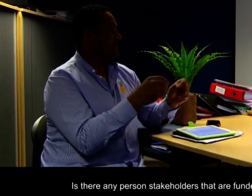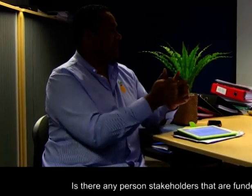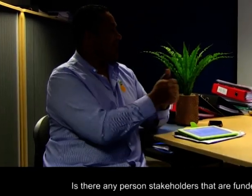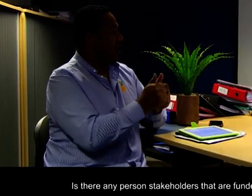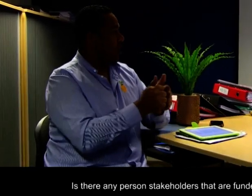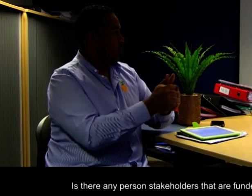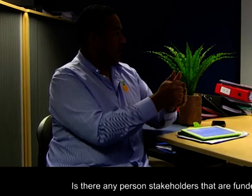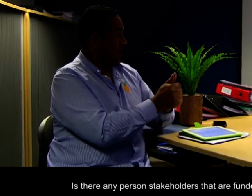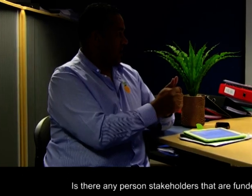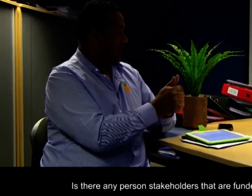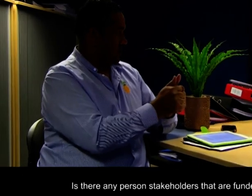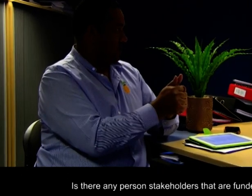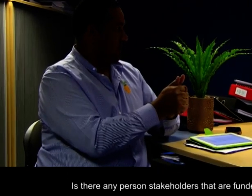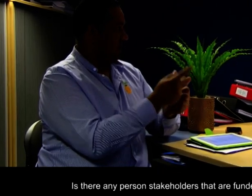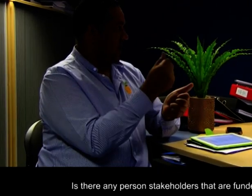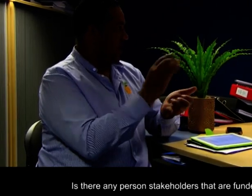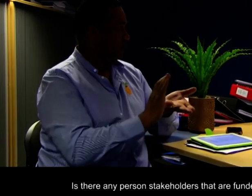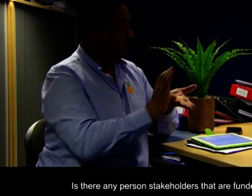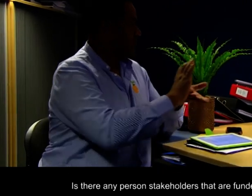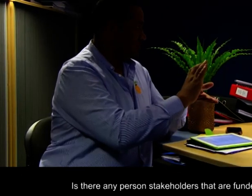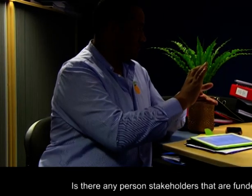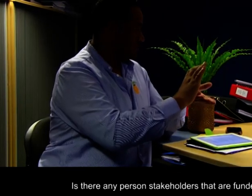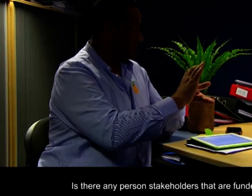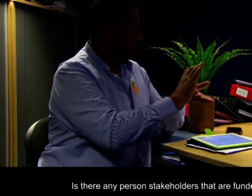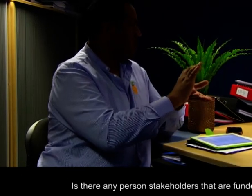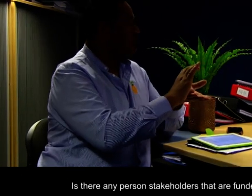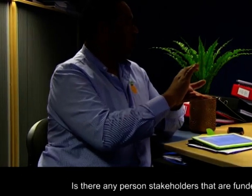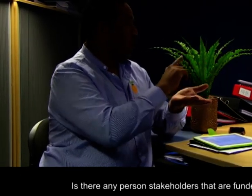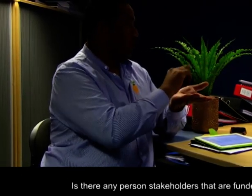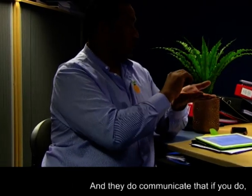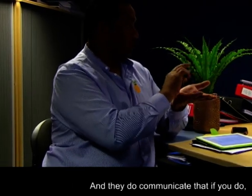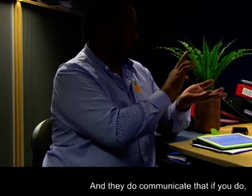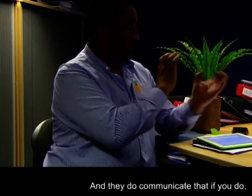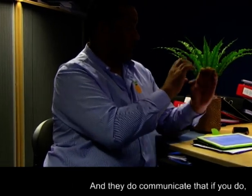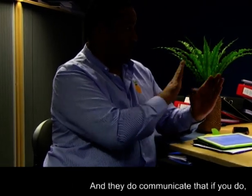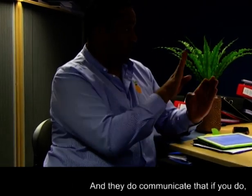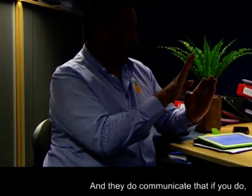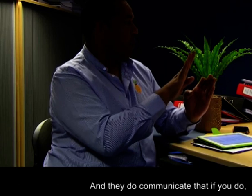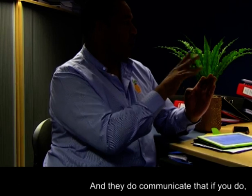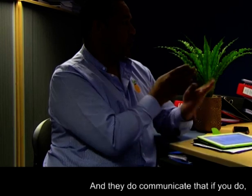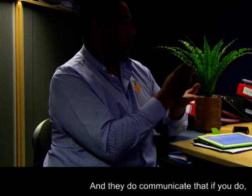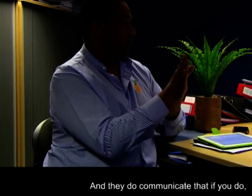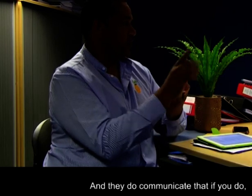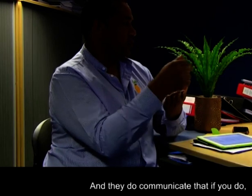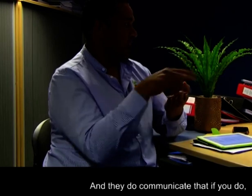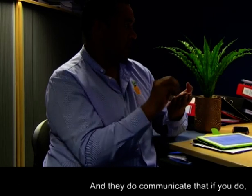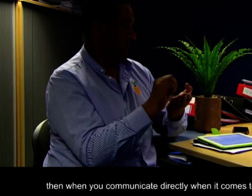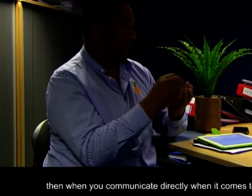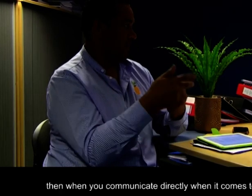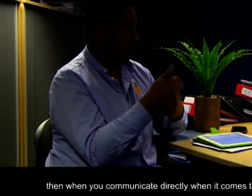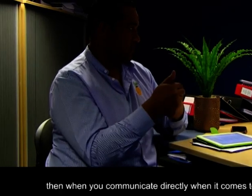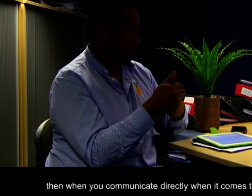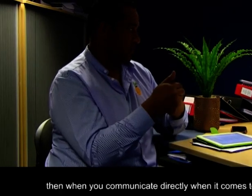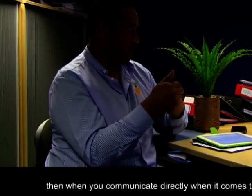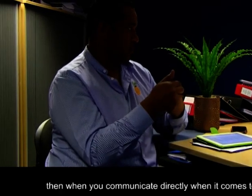Is there any business stakeholders, um, that they're funded, and then, do you communicate directly